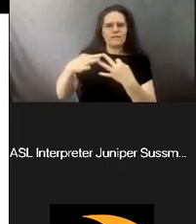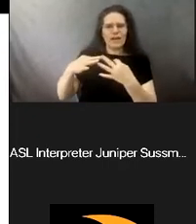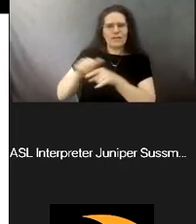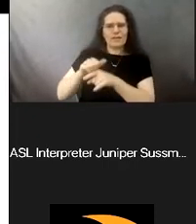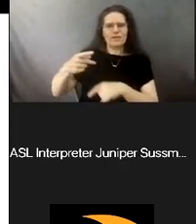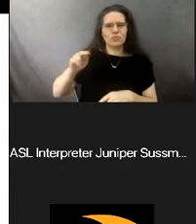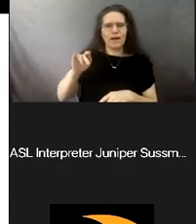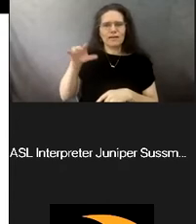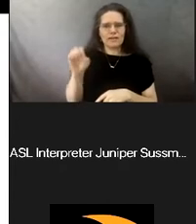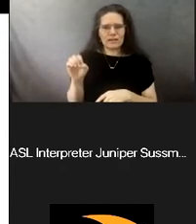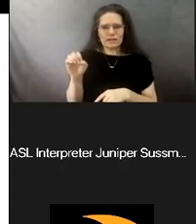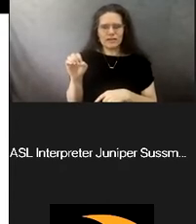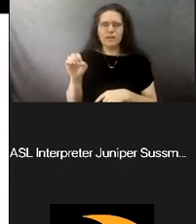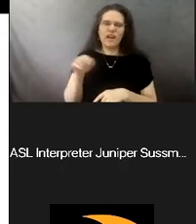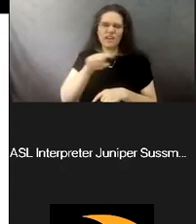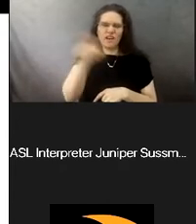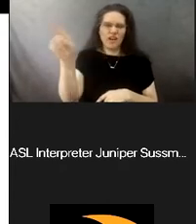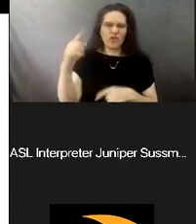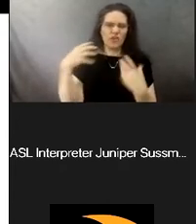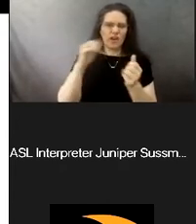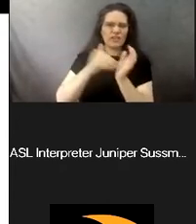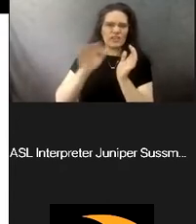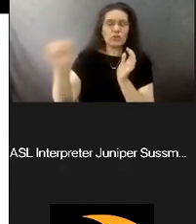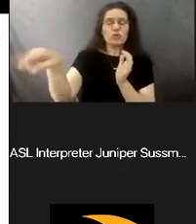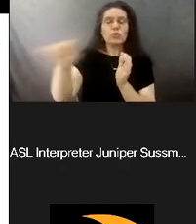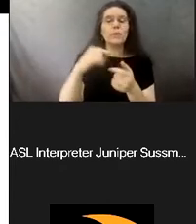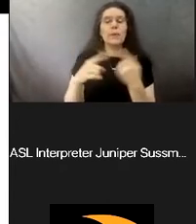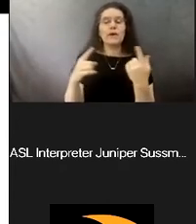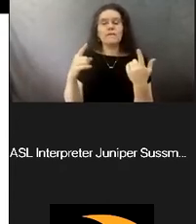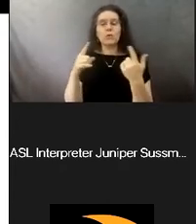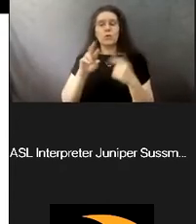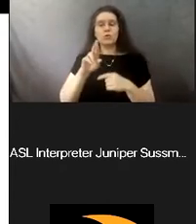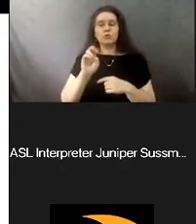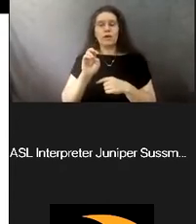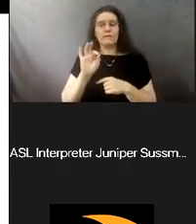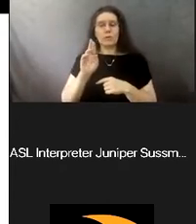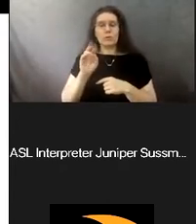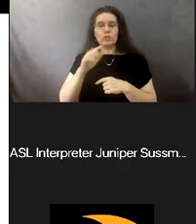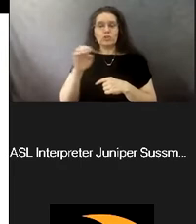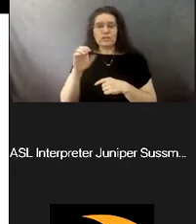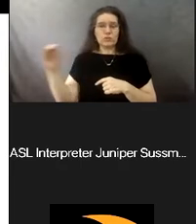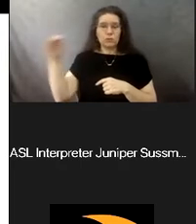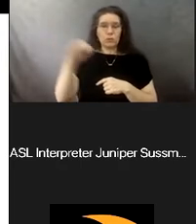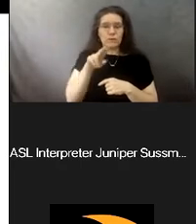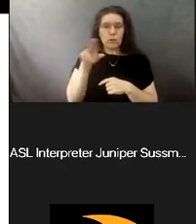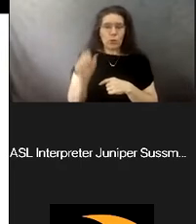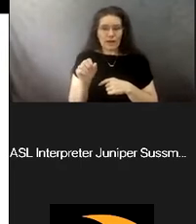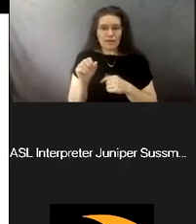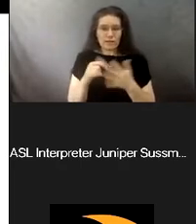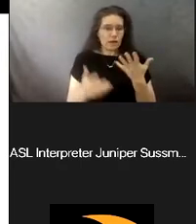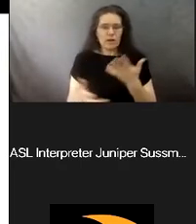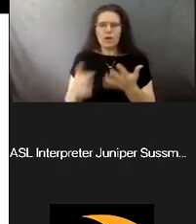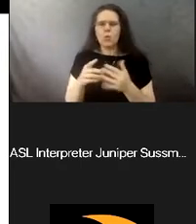also do the same thing, but for refugees being resettled in the United States, we provide their domestic medical examination. That